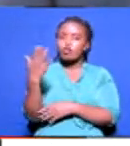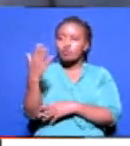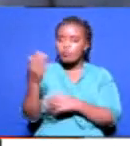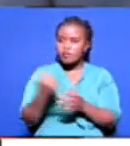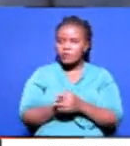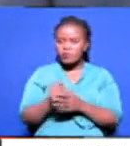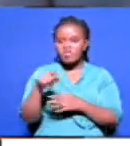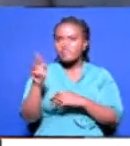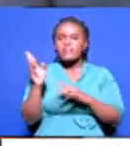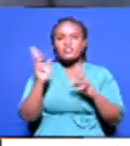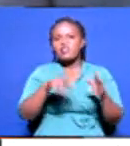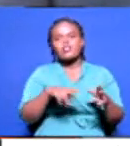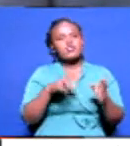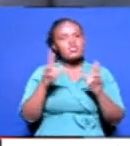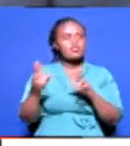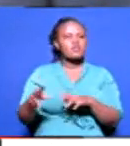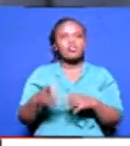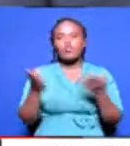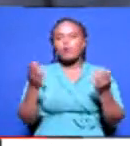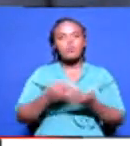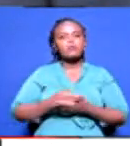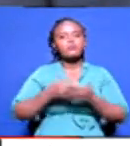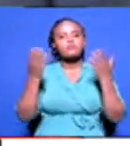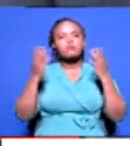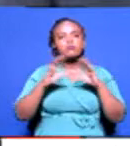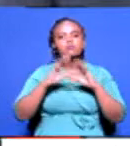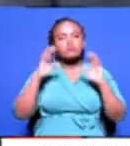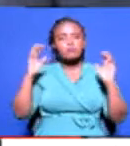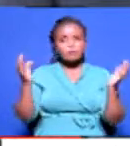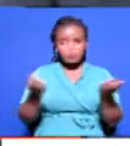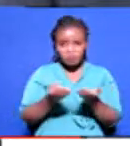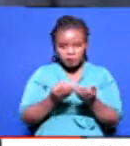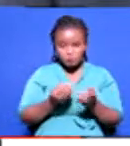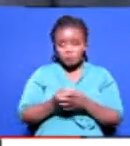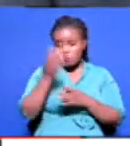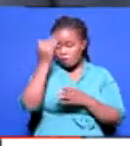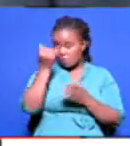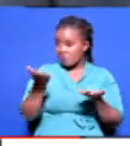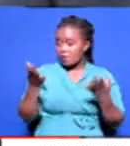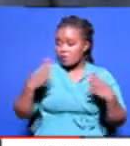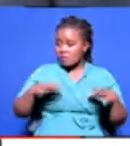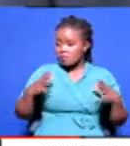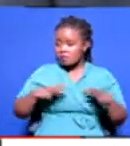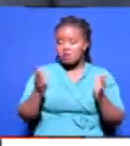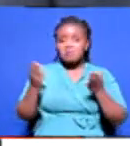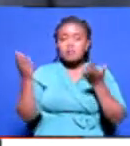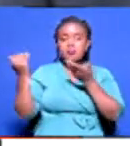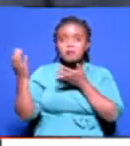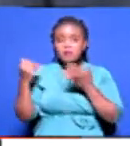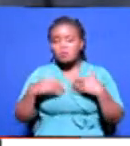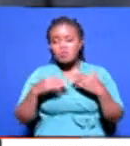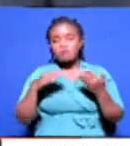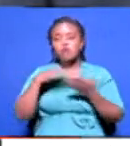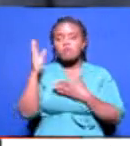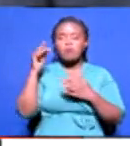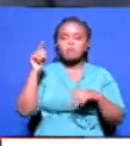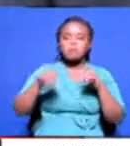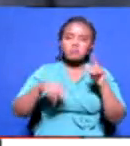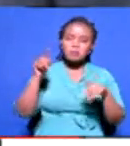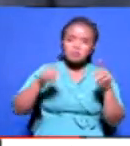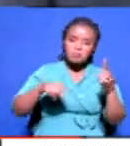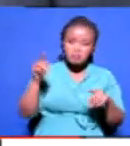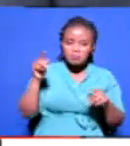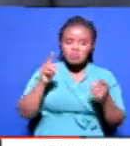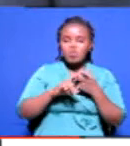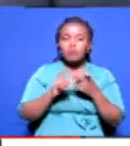practice world over, where manufacturers are expected to issue certificate of analysis, test reports, and it's on that basis